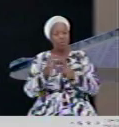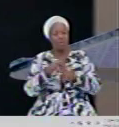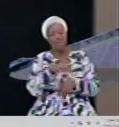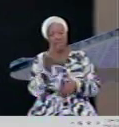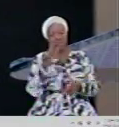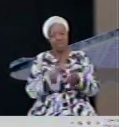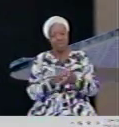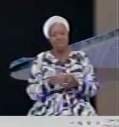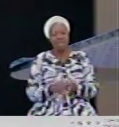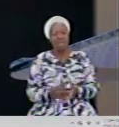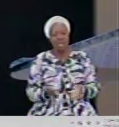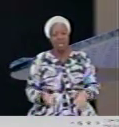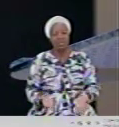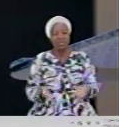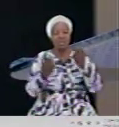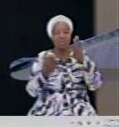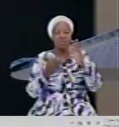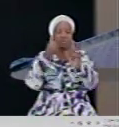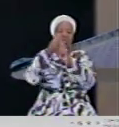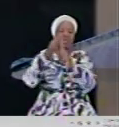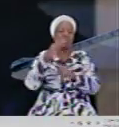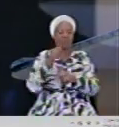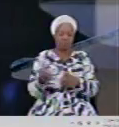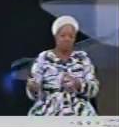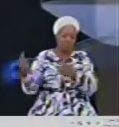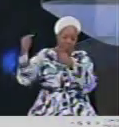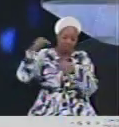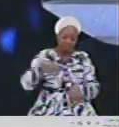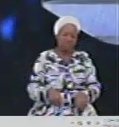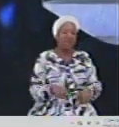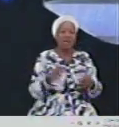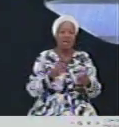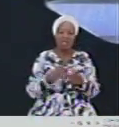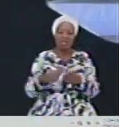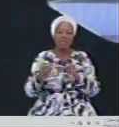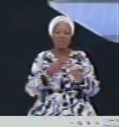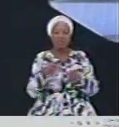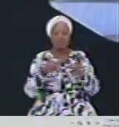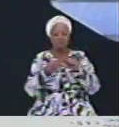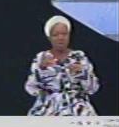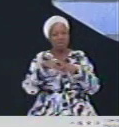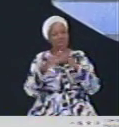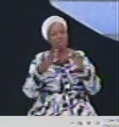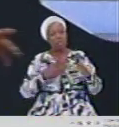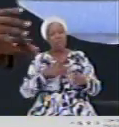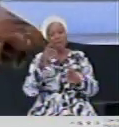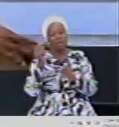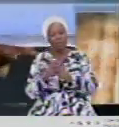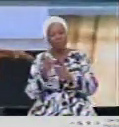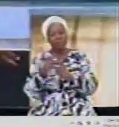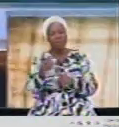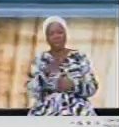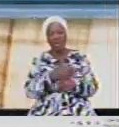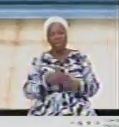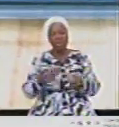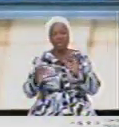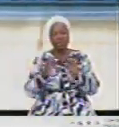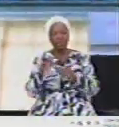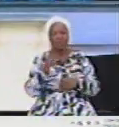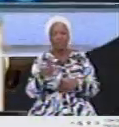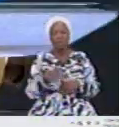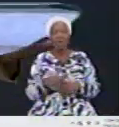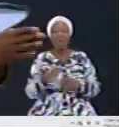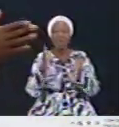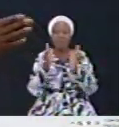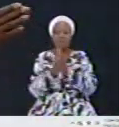exalts himself will be abased. If you continue in my word, and if you are bringing your gift to